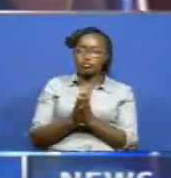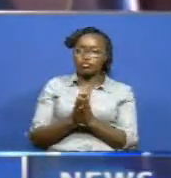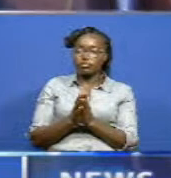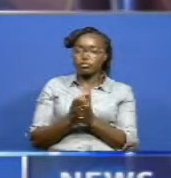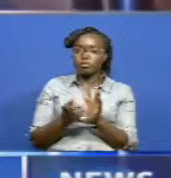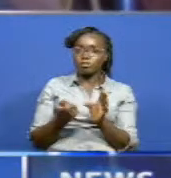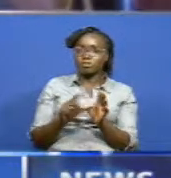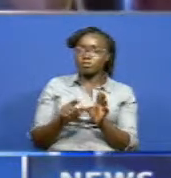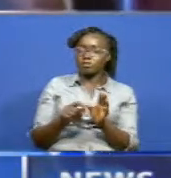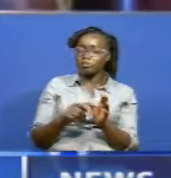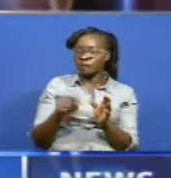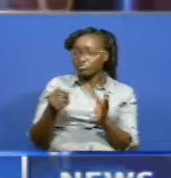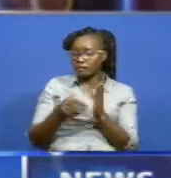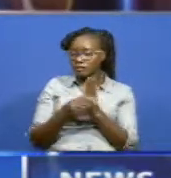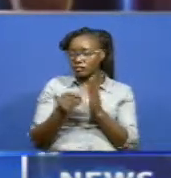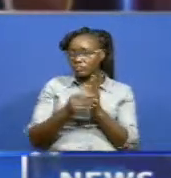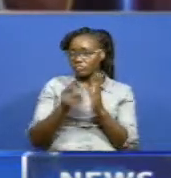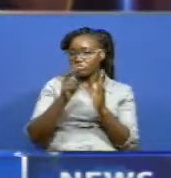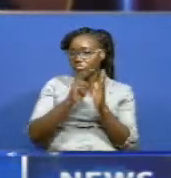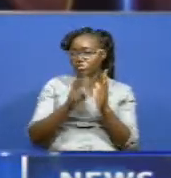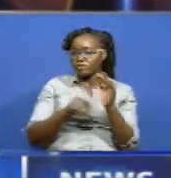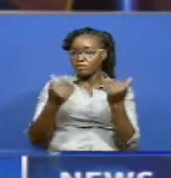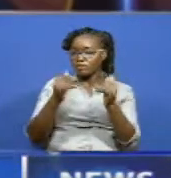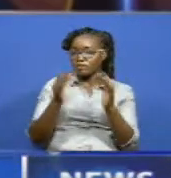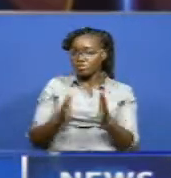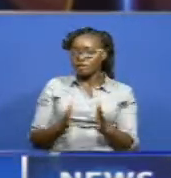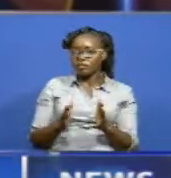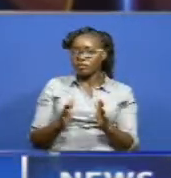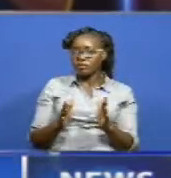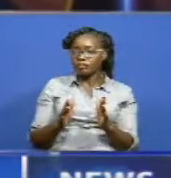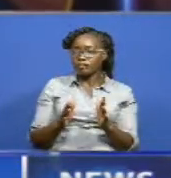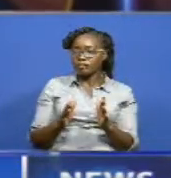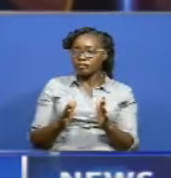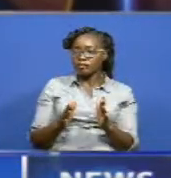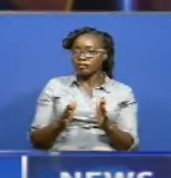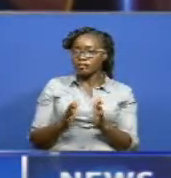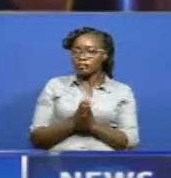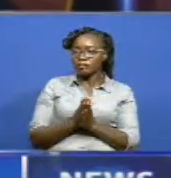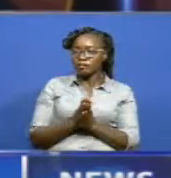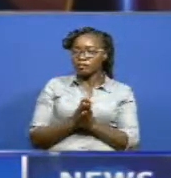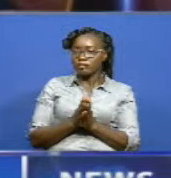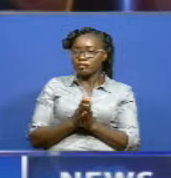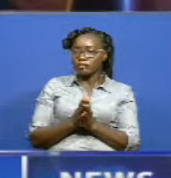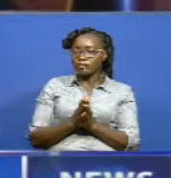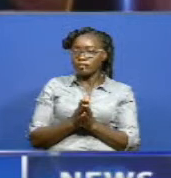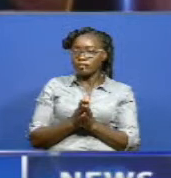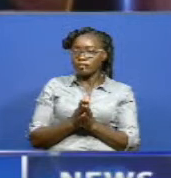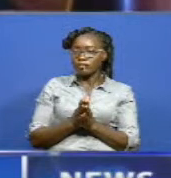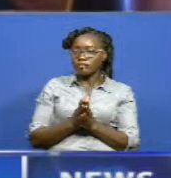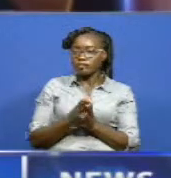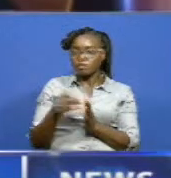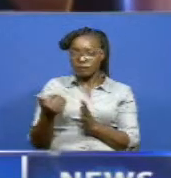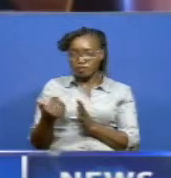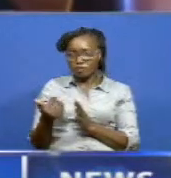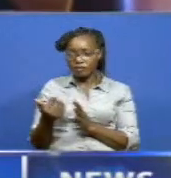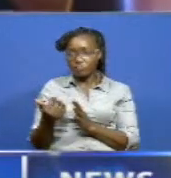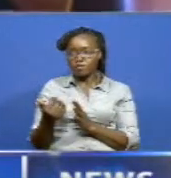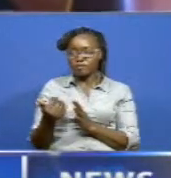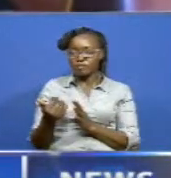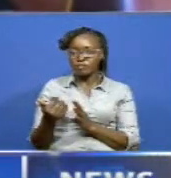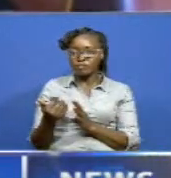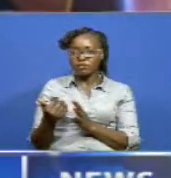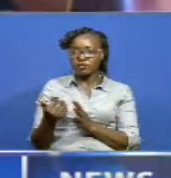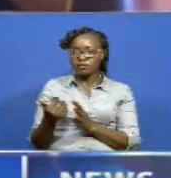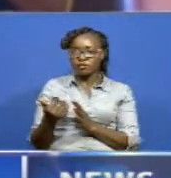Joel Lusenaka and Immaculate Nekesa make up the team of setters, while liberos in the team include Elizabeth Nafula and